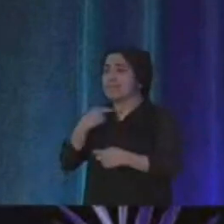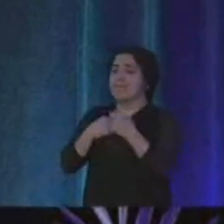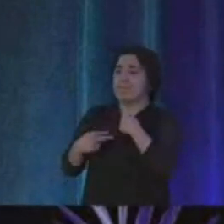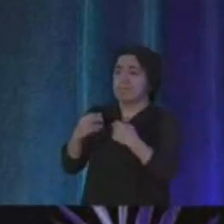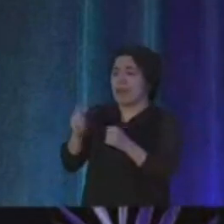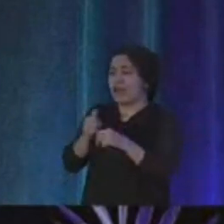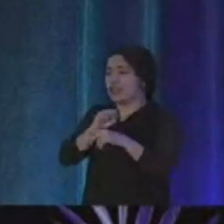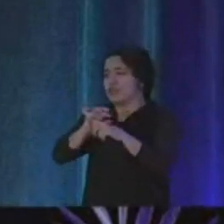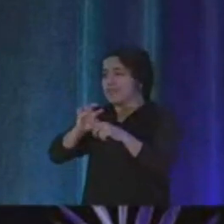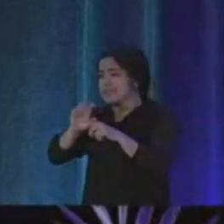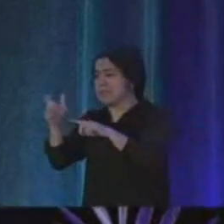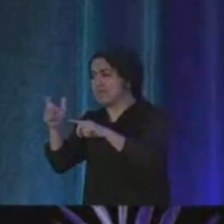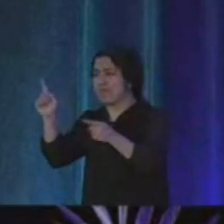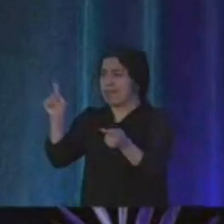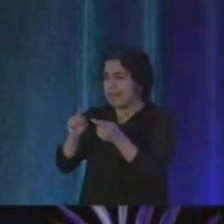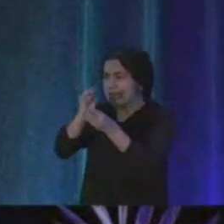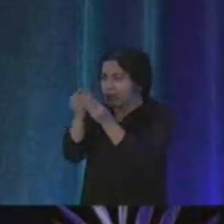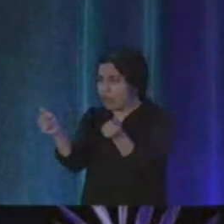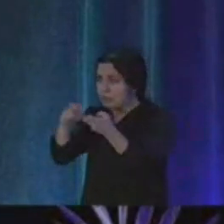that?